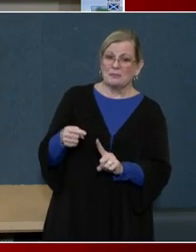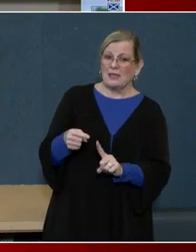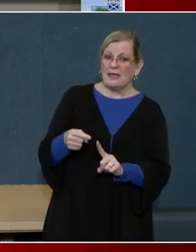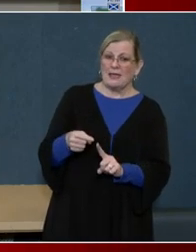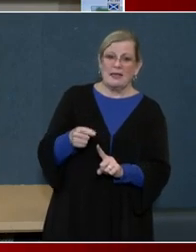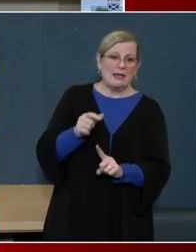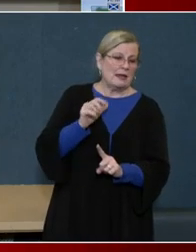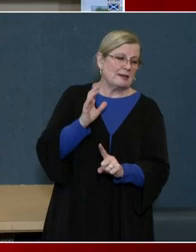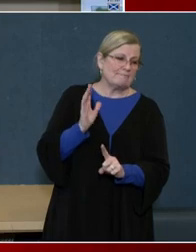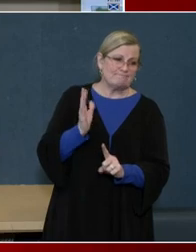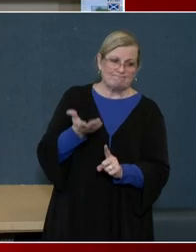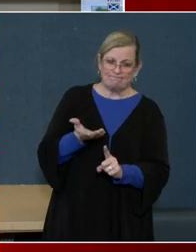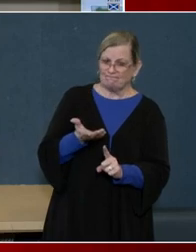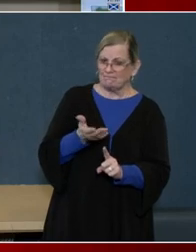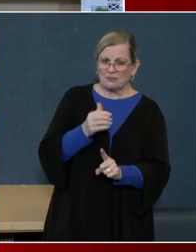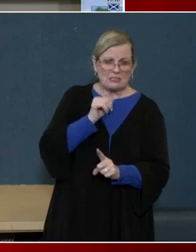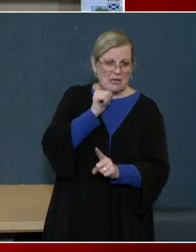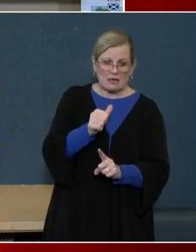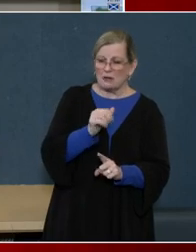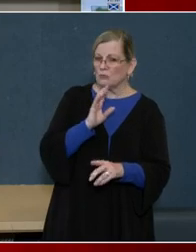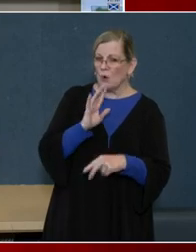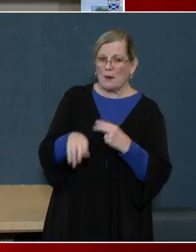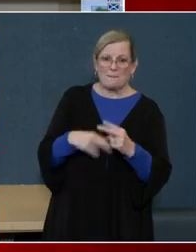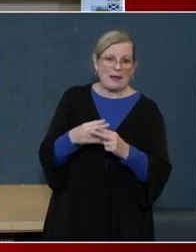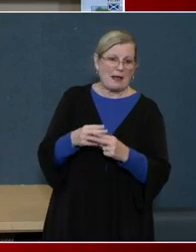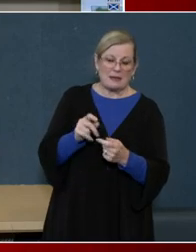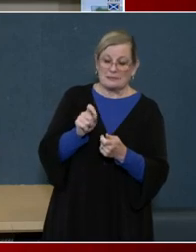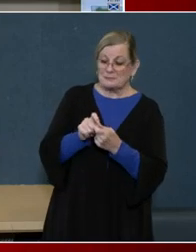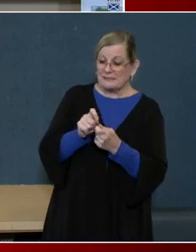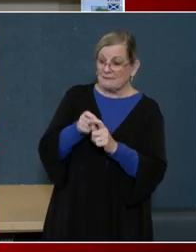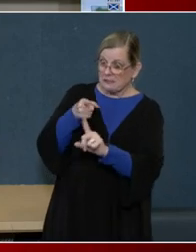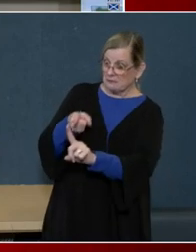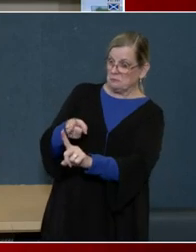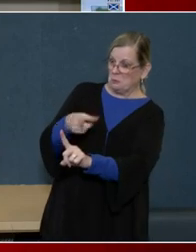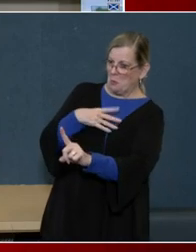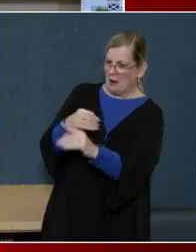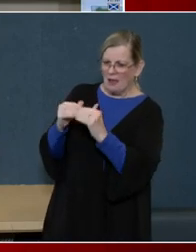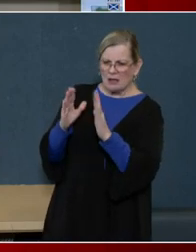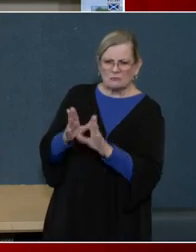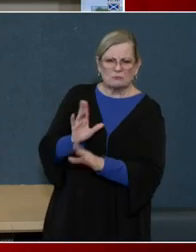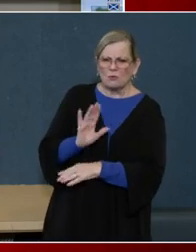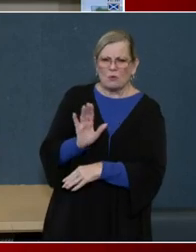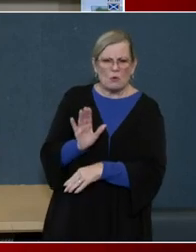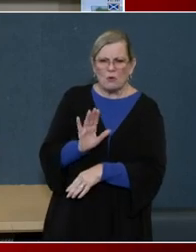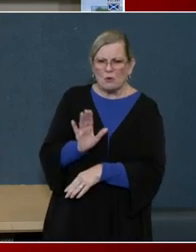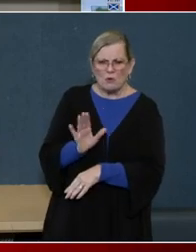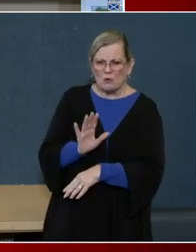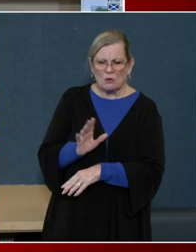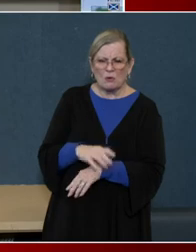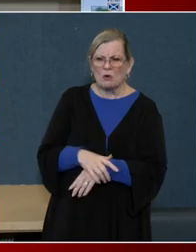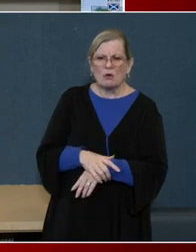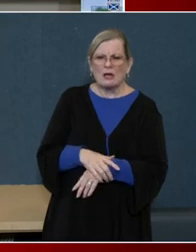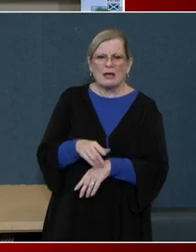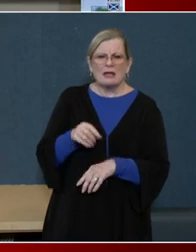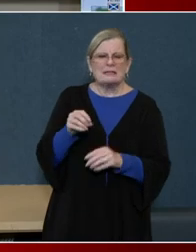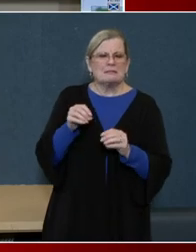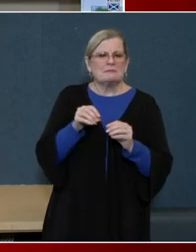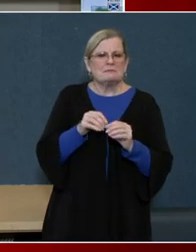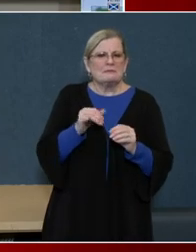won't be talking about specific White House cases. So let me kind of just start there. And so anyone who